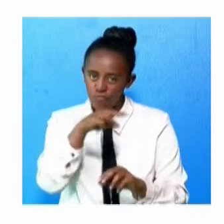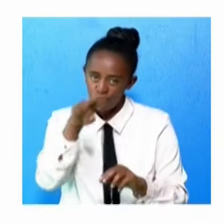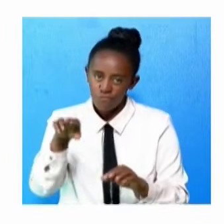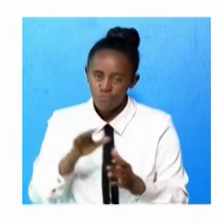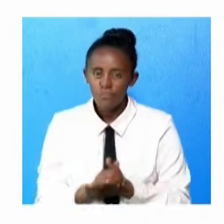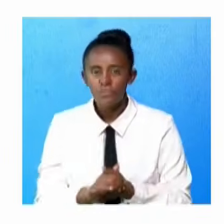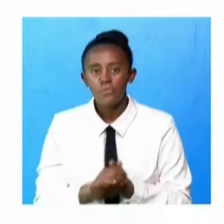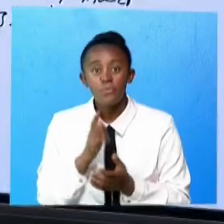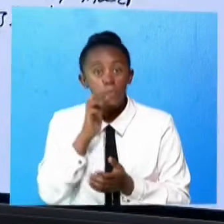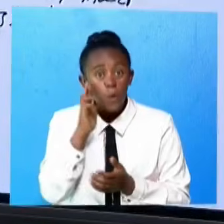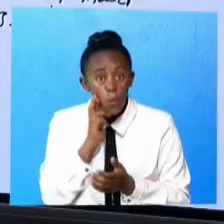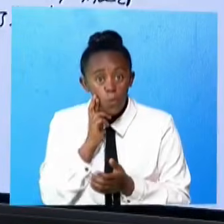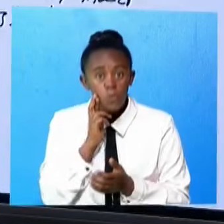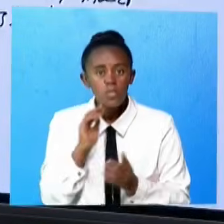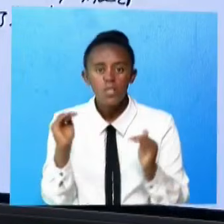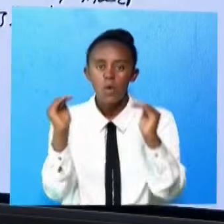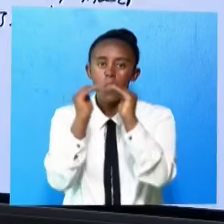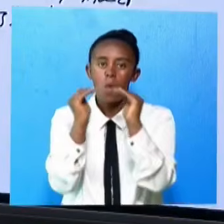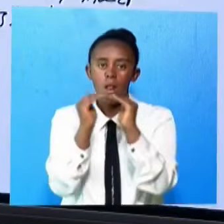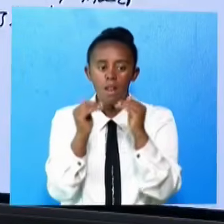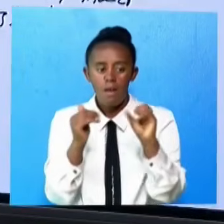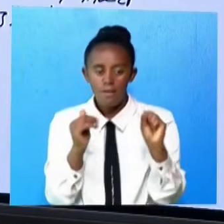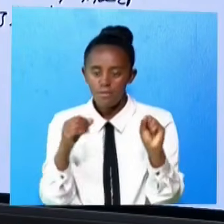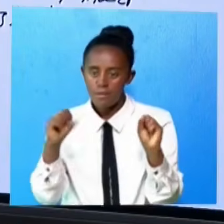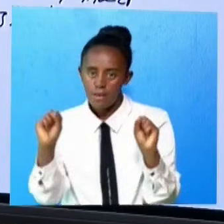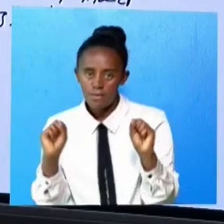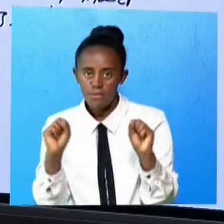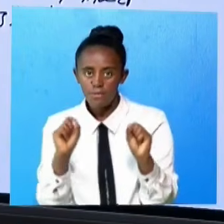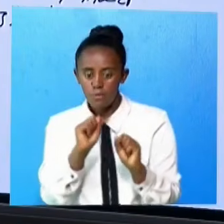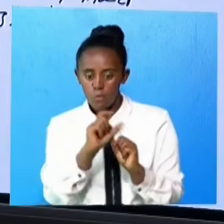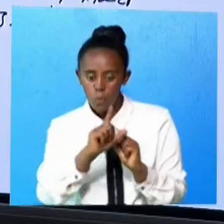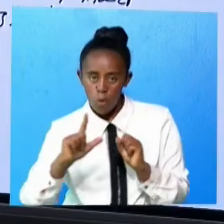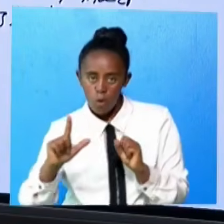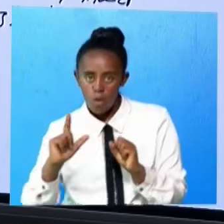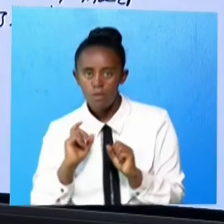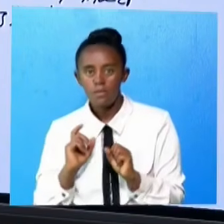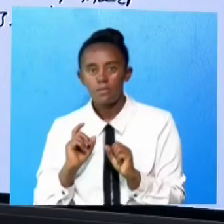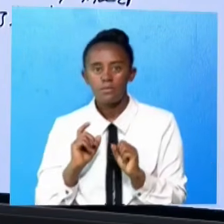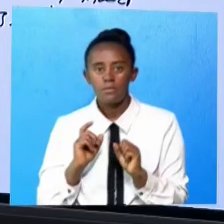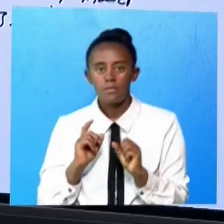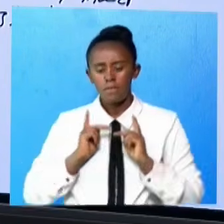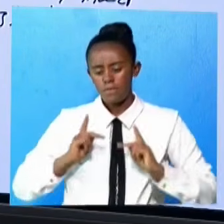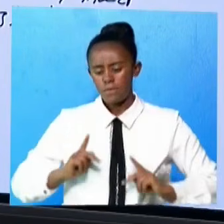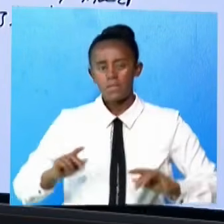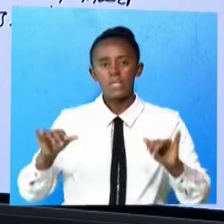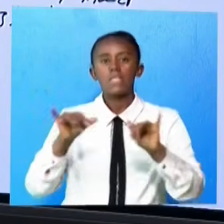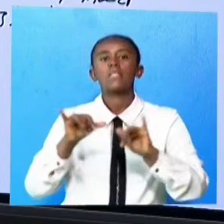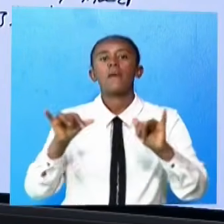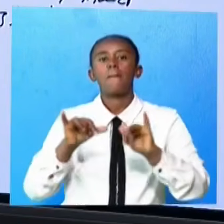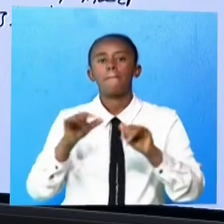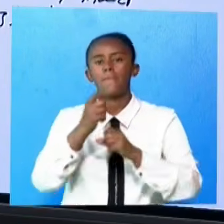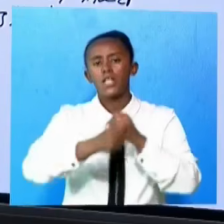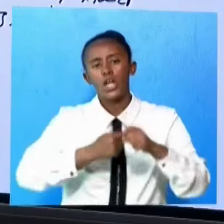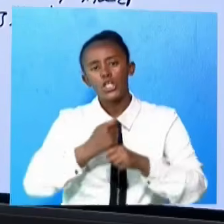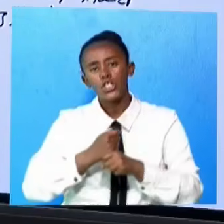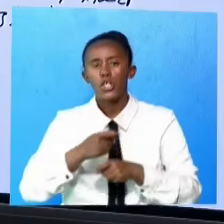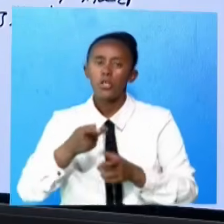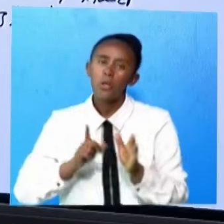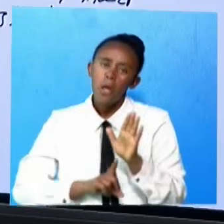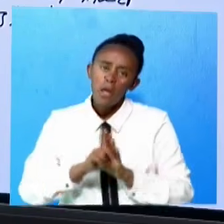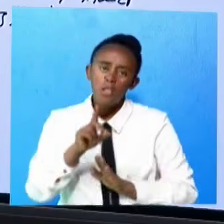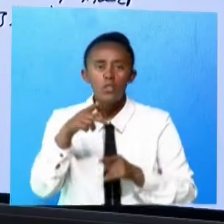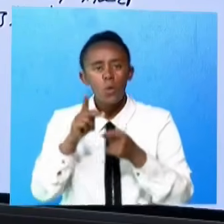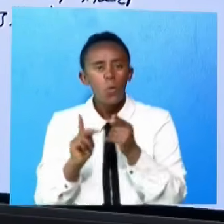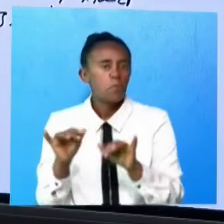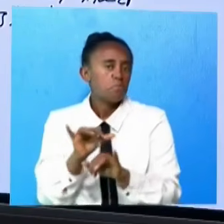why, because they are equal in their physical appearance, in the age, in the weight, whatever the case it